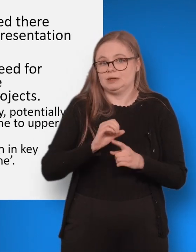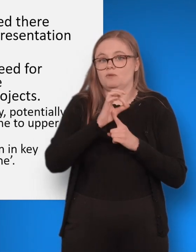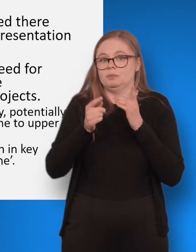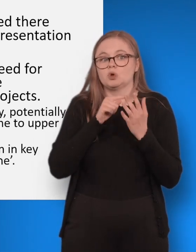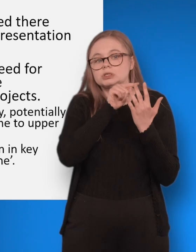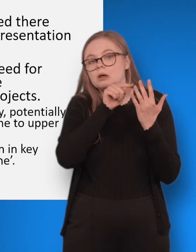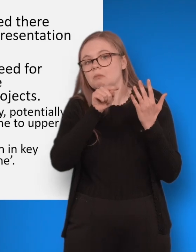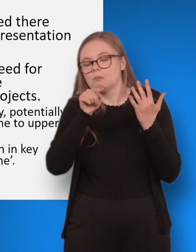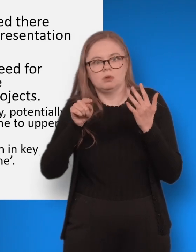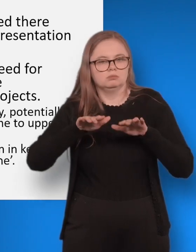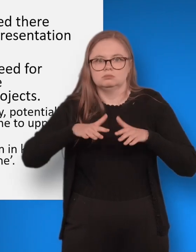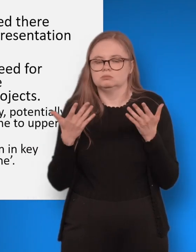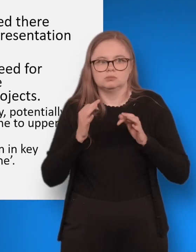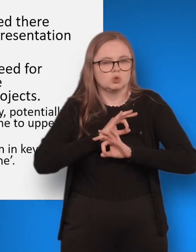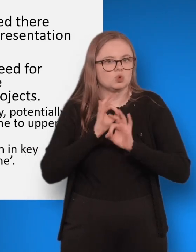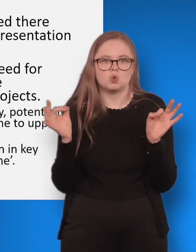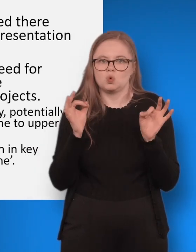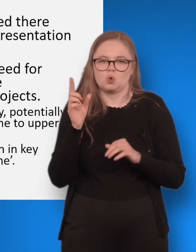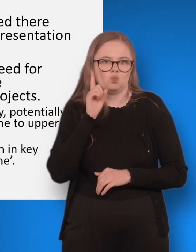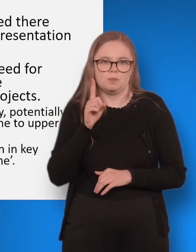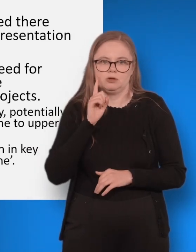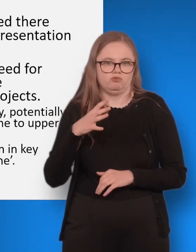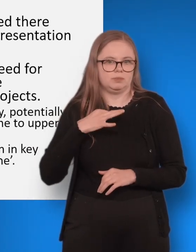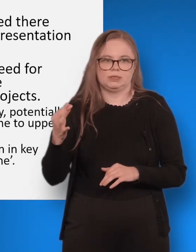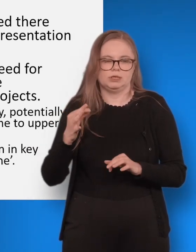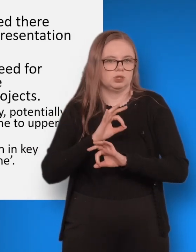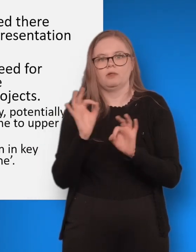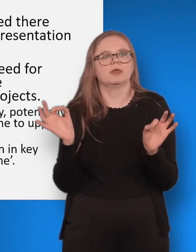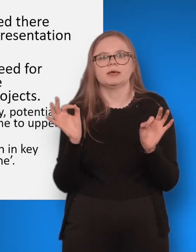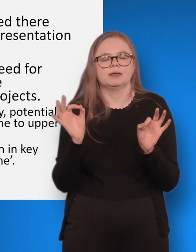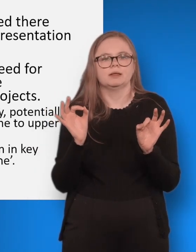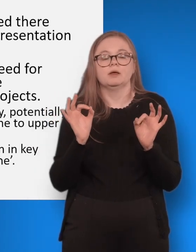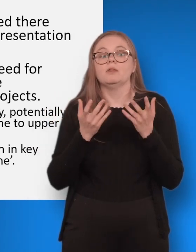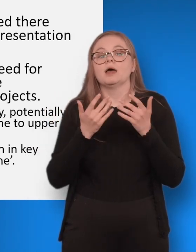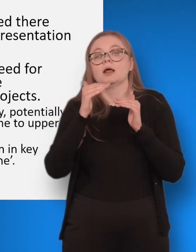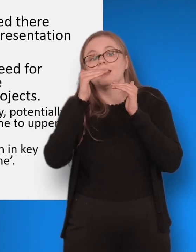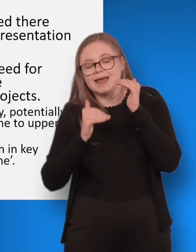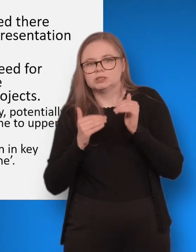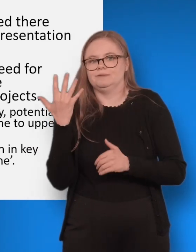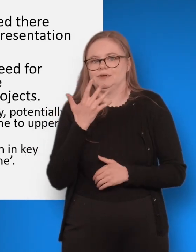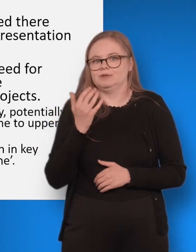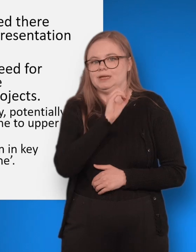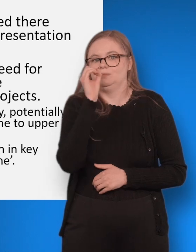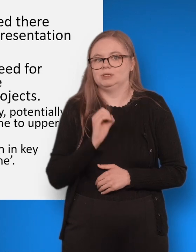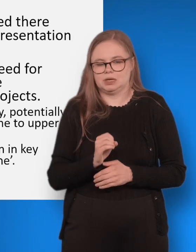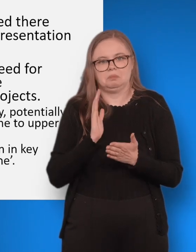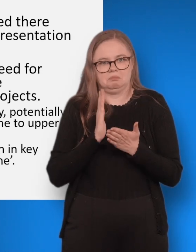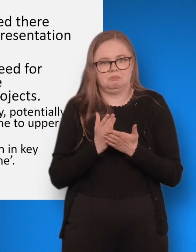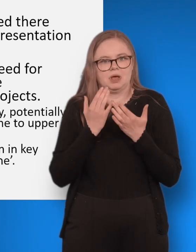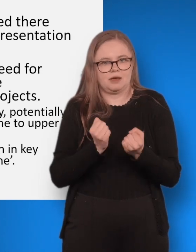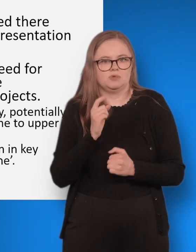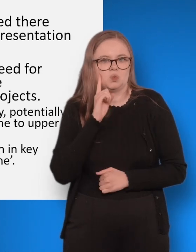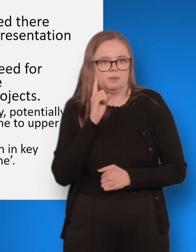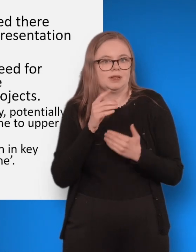projects had no women representation, and less than 15% actually had